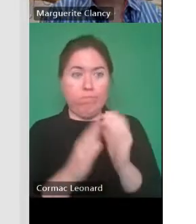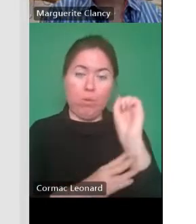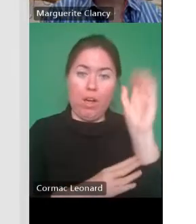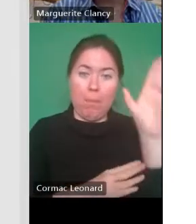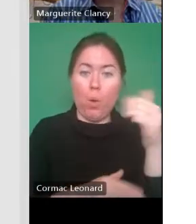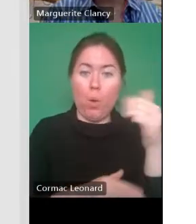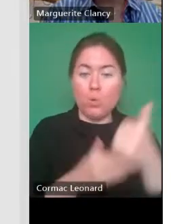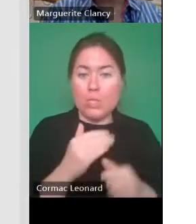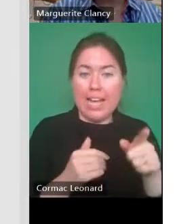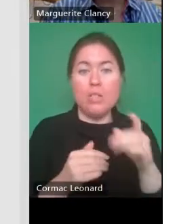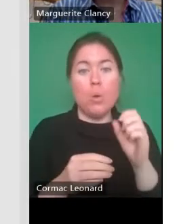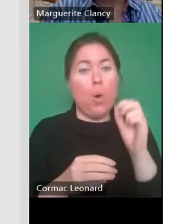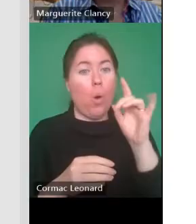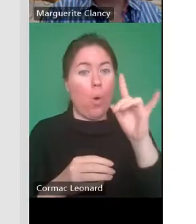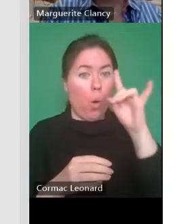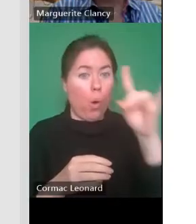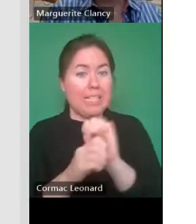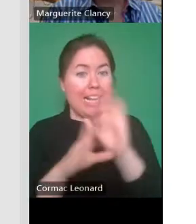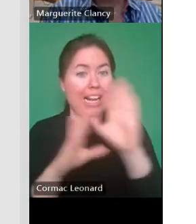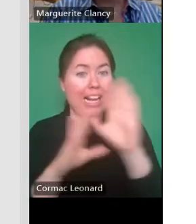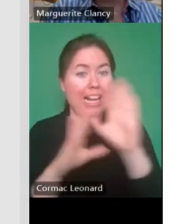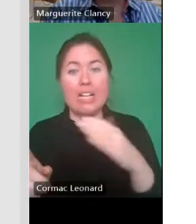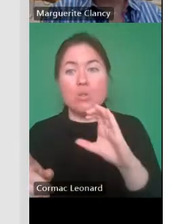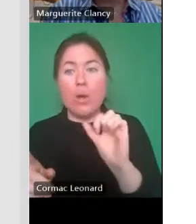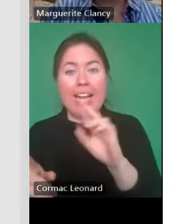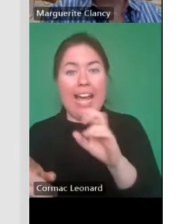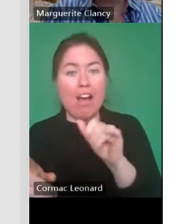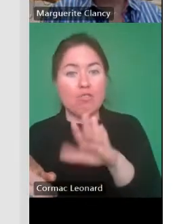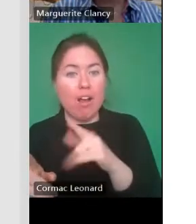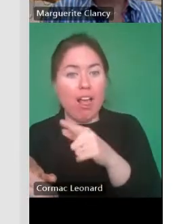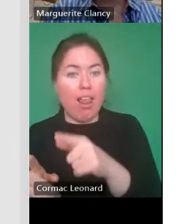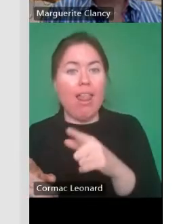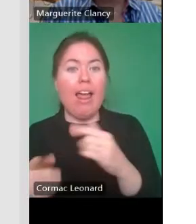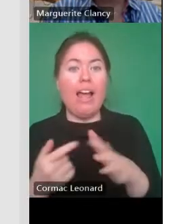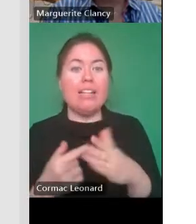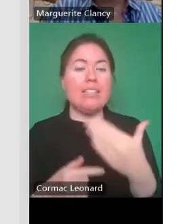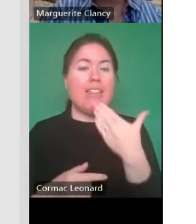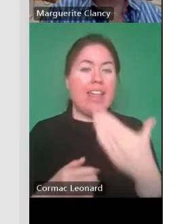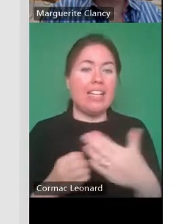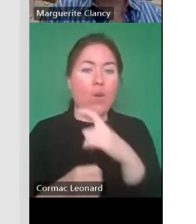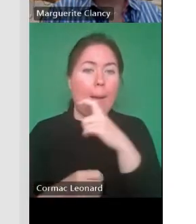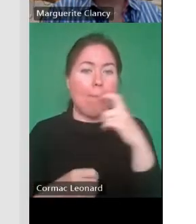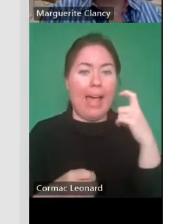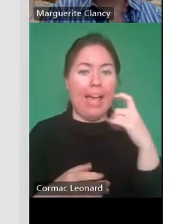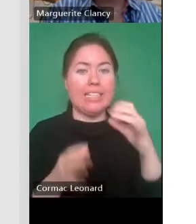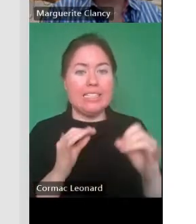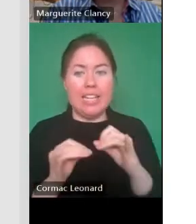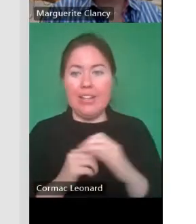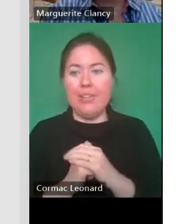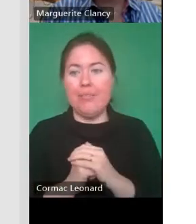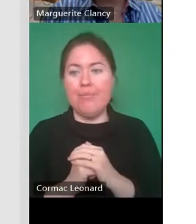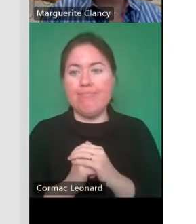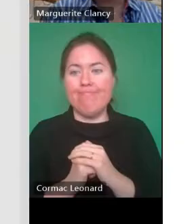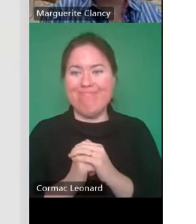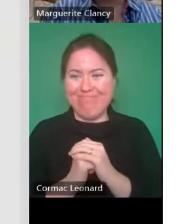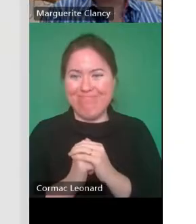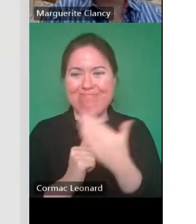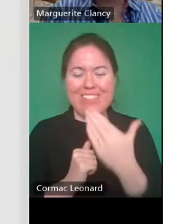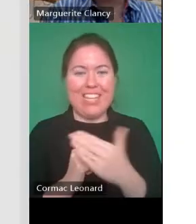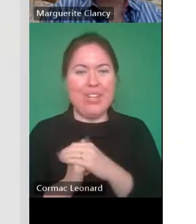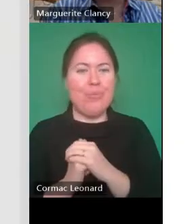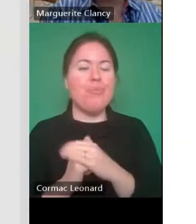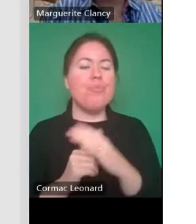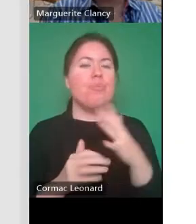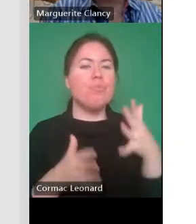as possible. Thanks in the background for Carol. Thanks very much for Amanda from who's done ISL